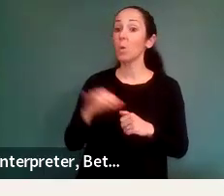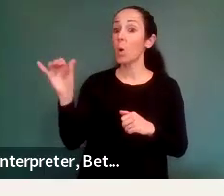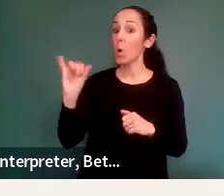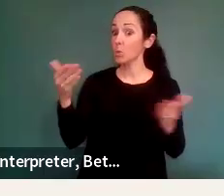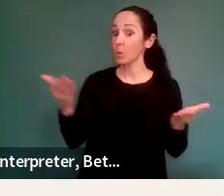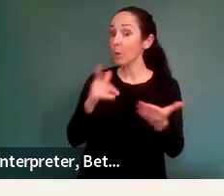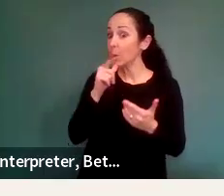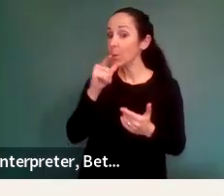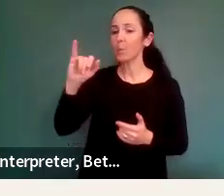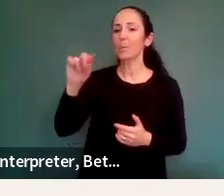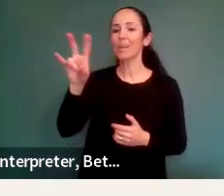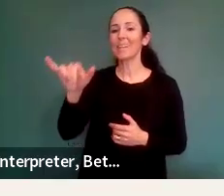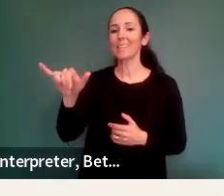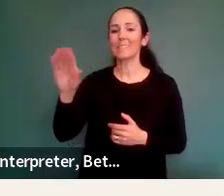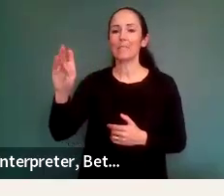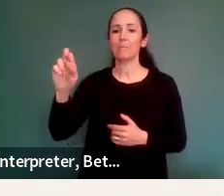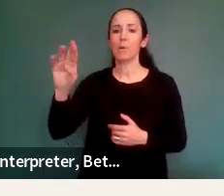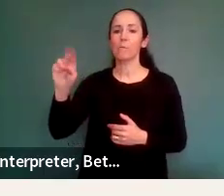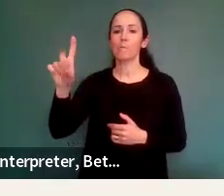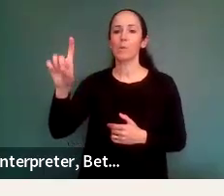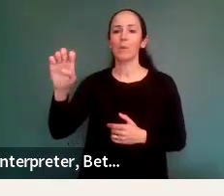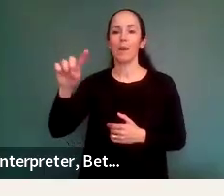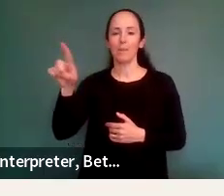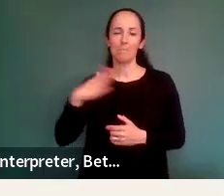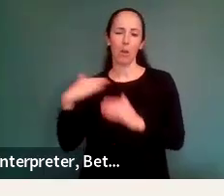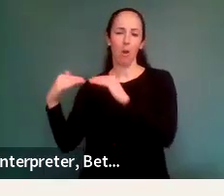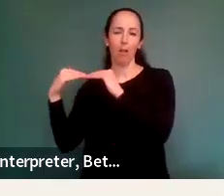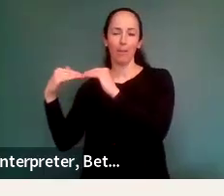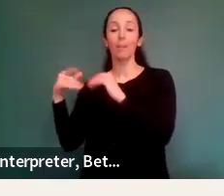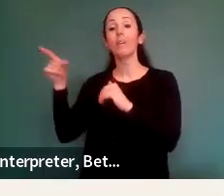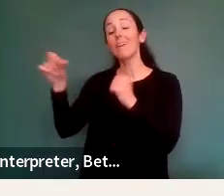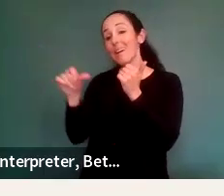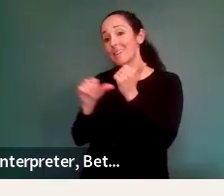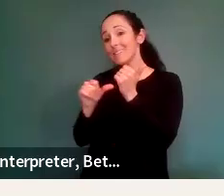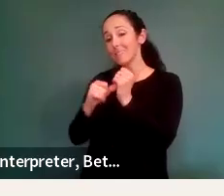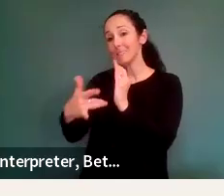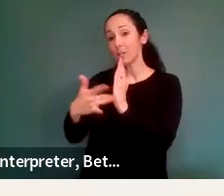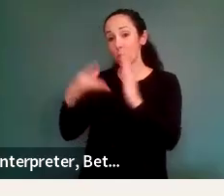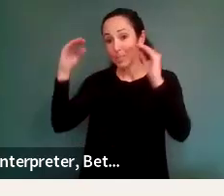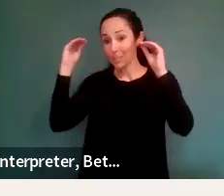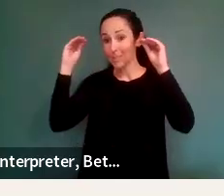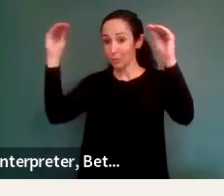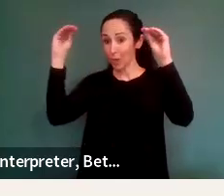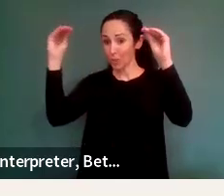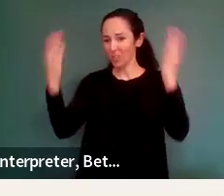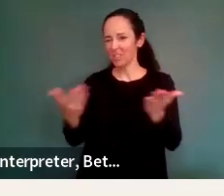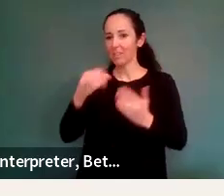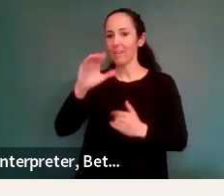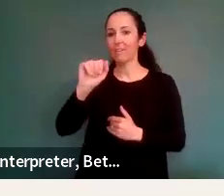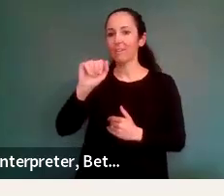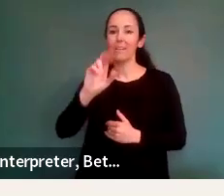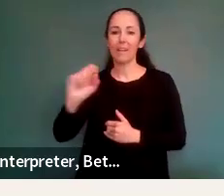colleague Izzy Bermudez. He is an assistive technology instructor at the Carroll Center.